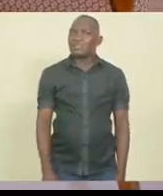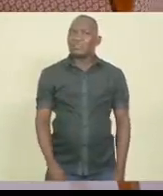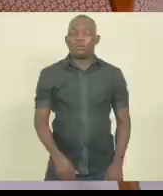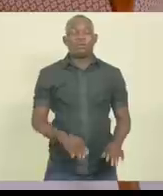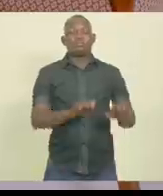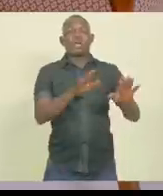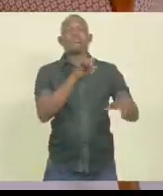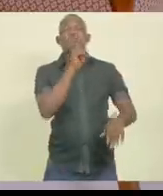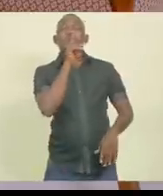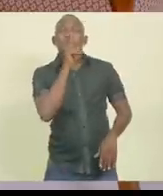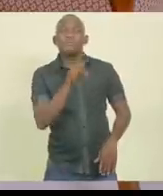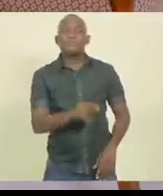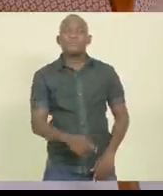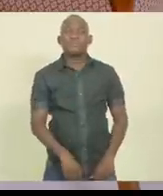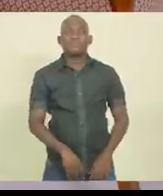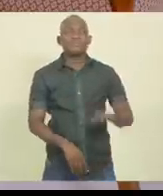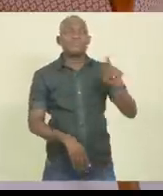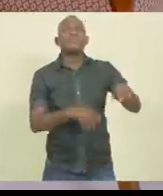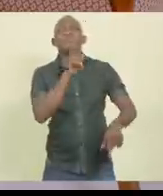Allow him to go.